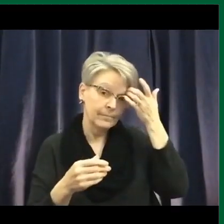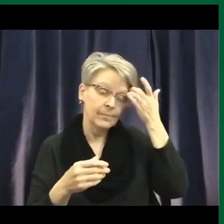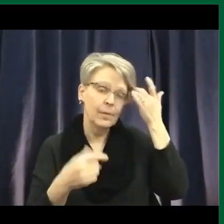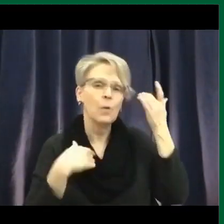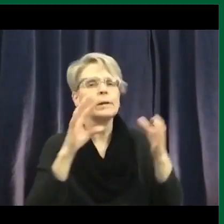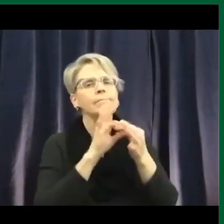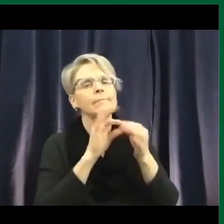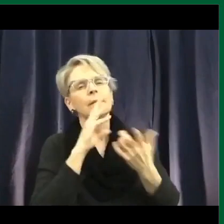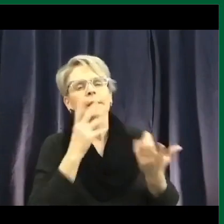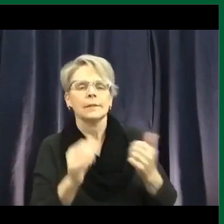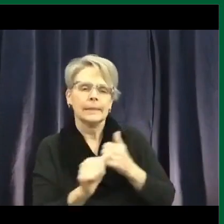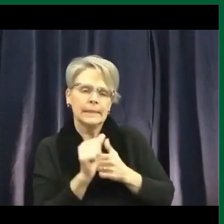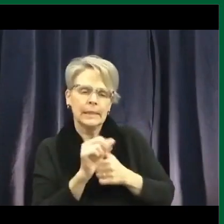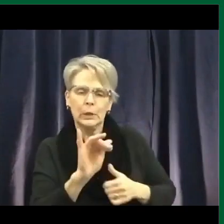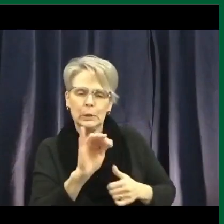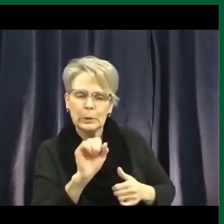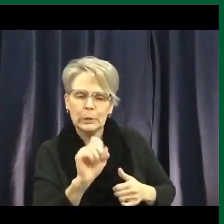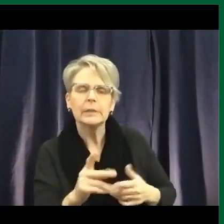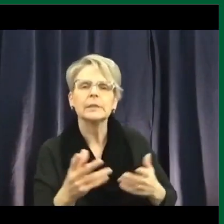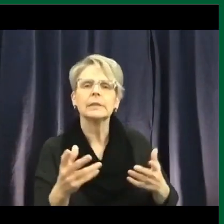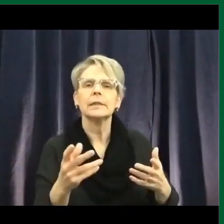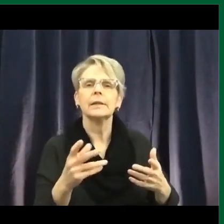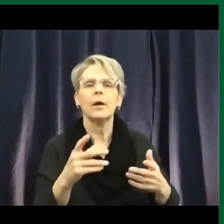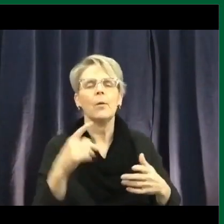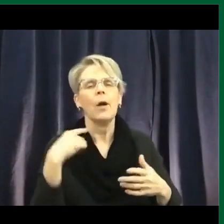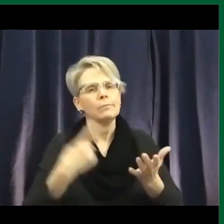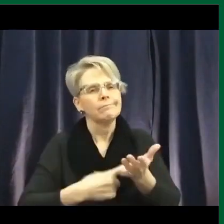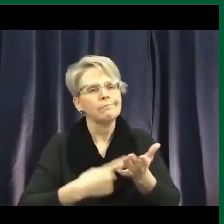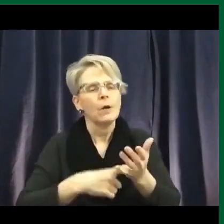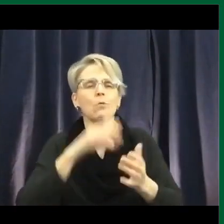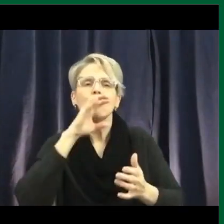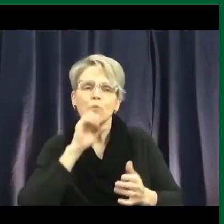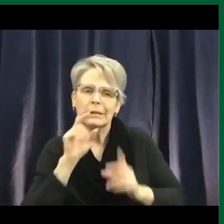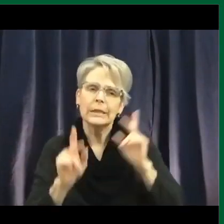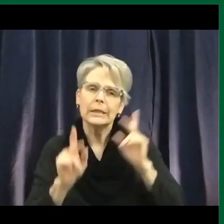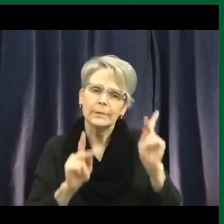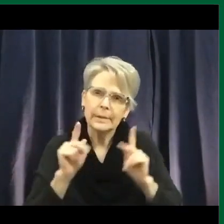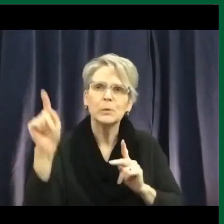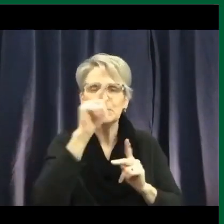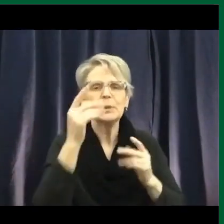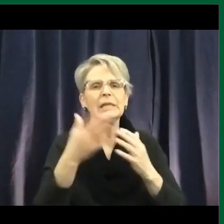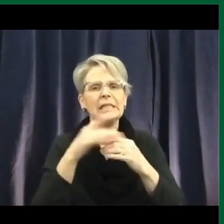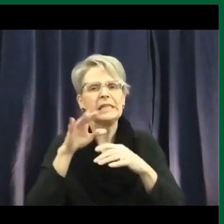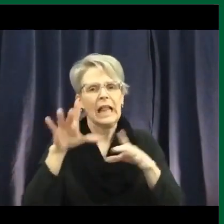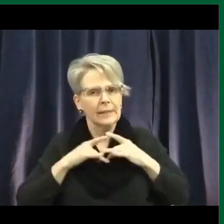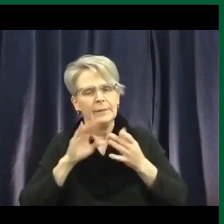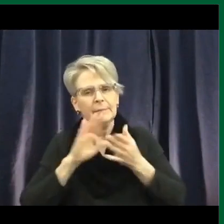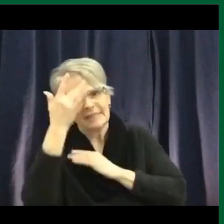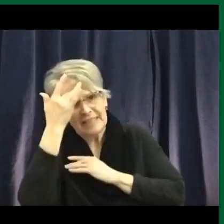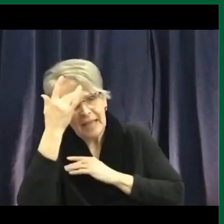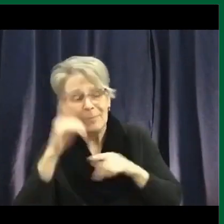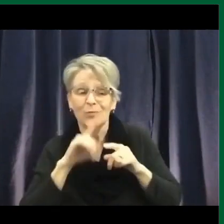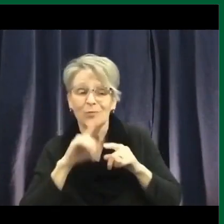risks and the risks being much higher to those folks that are elderly in our community versus those that are younger. But this is a reminder that the